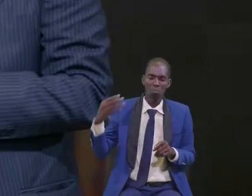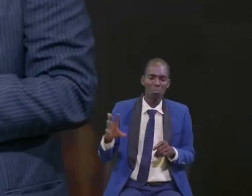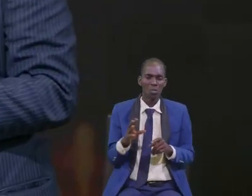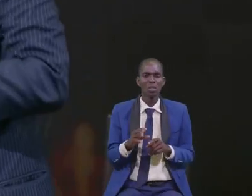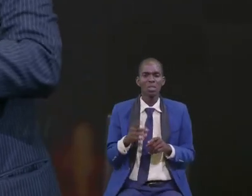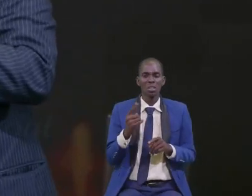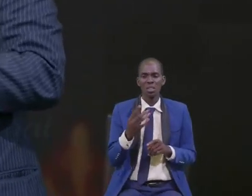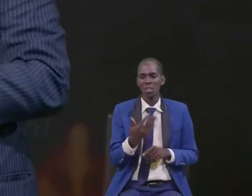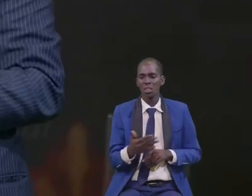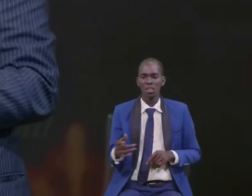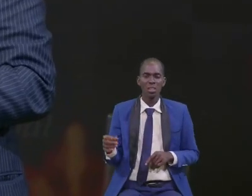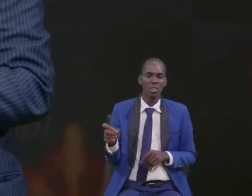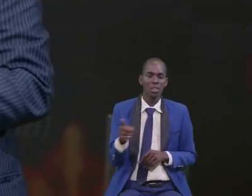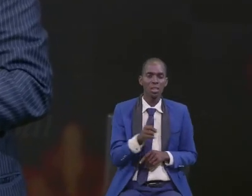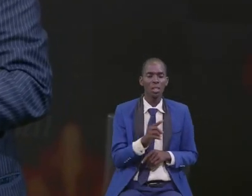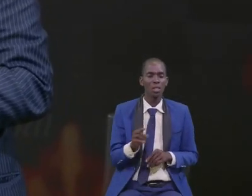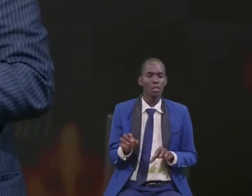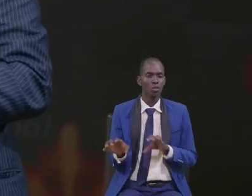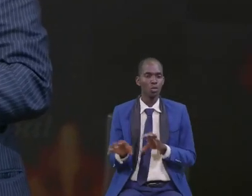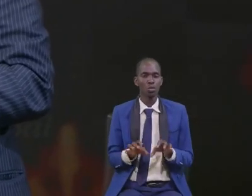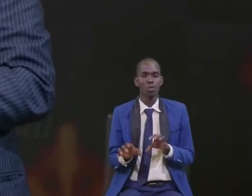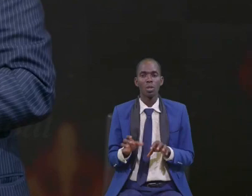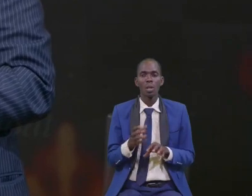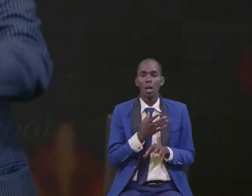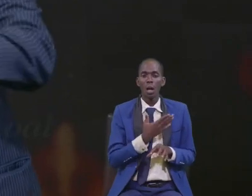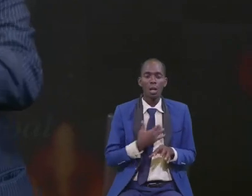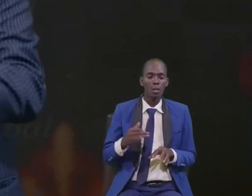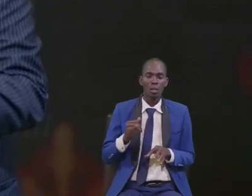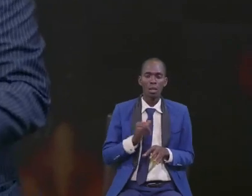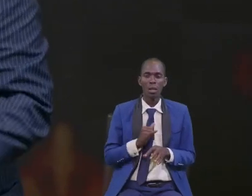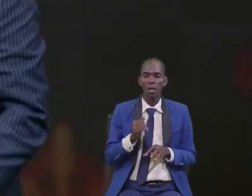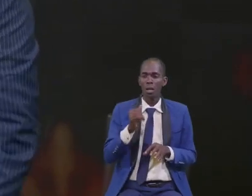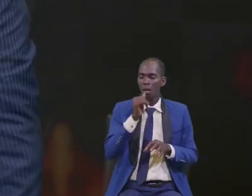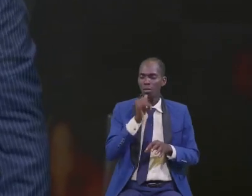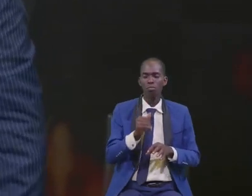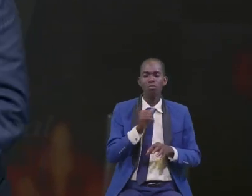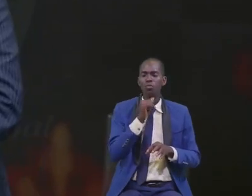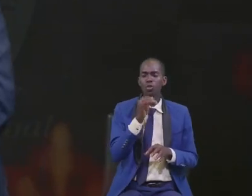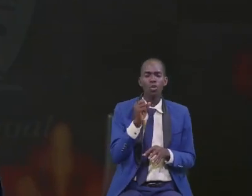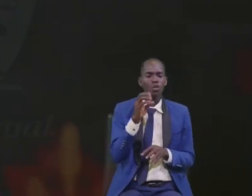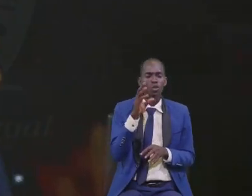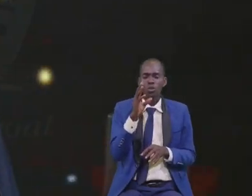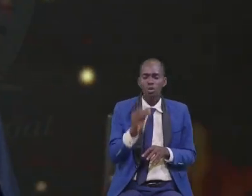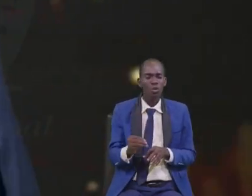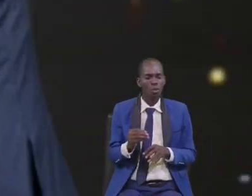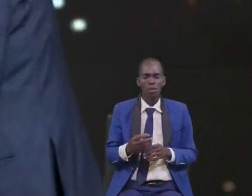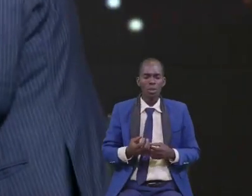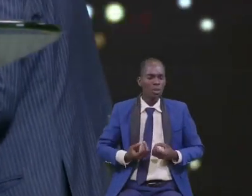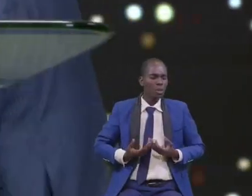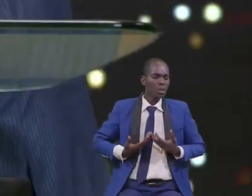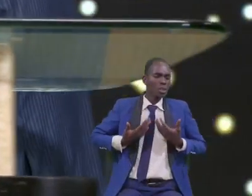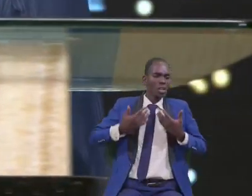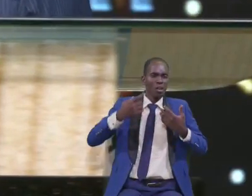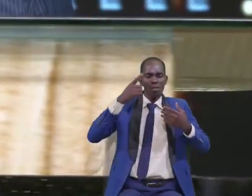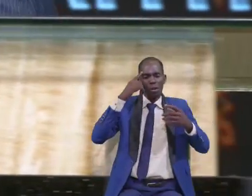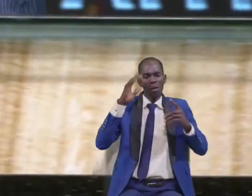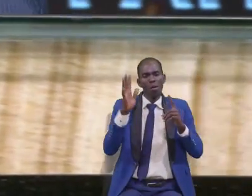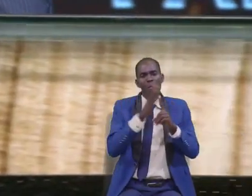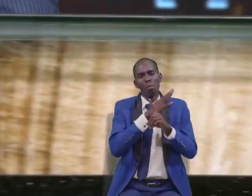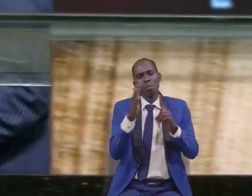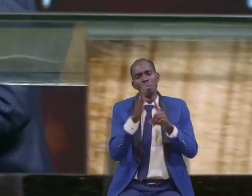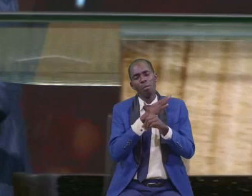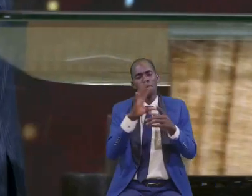the things they do. I'm not so eager for flattery that I will just accept